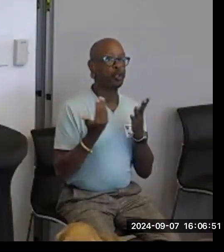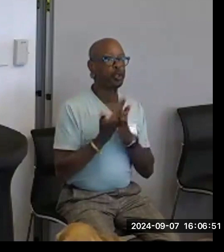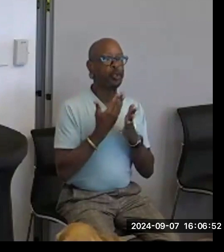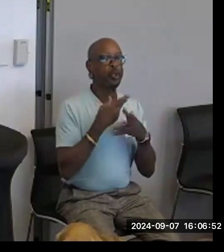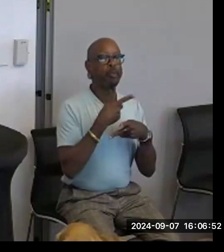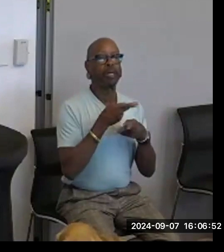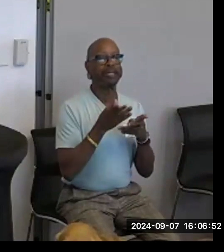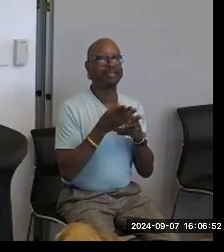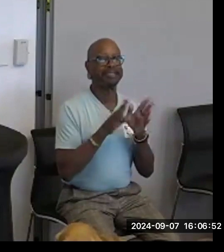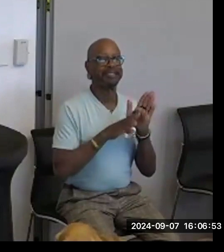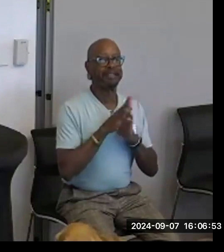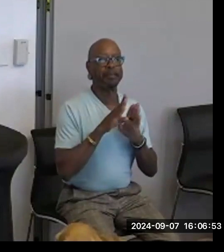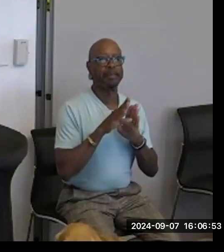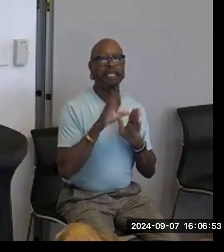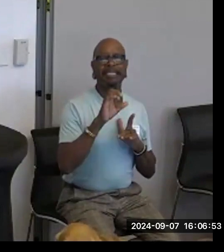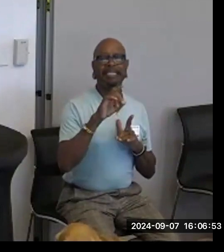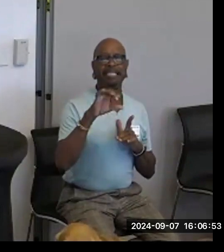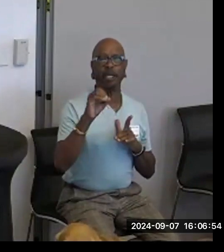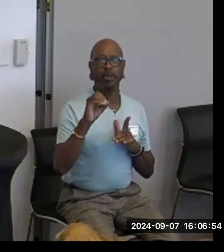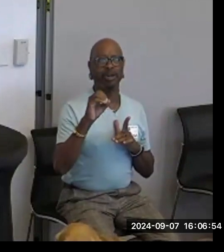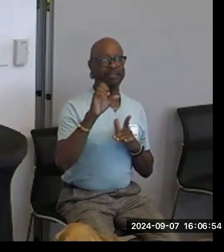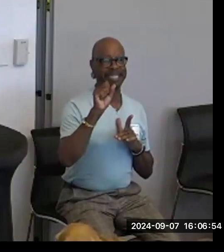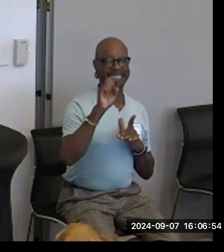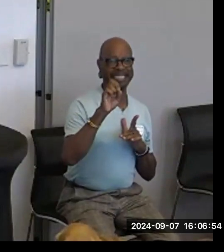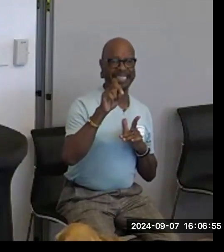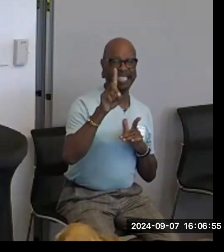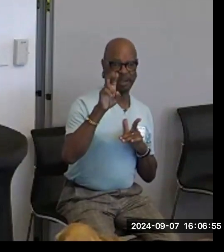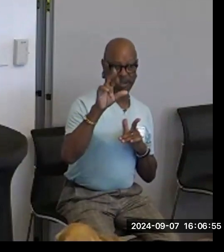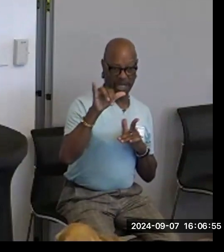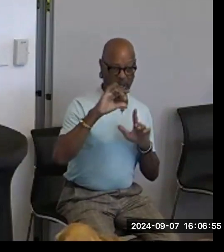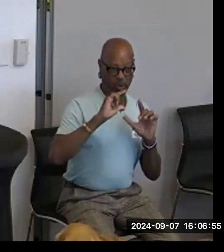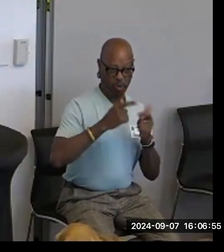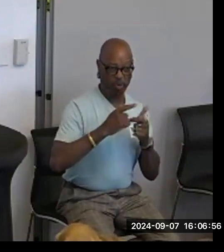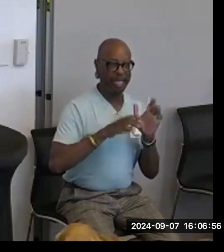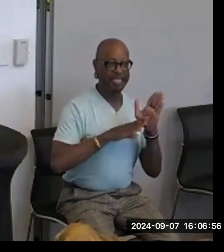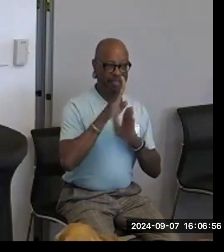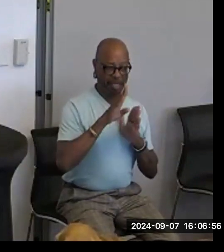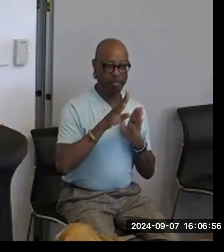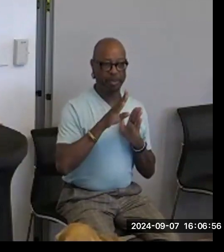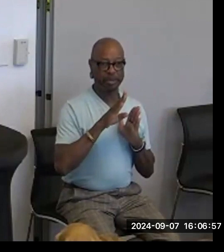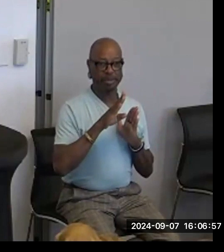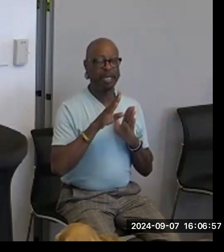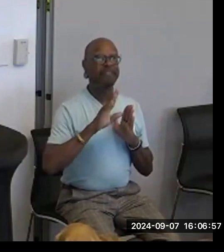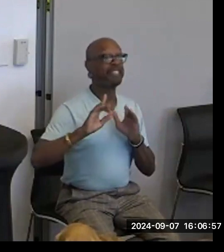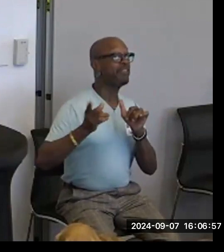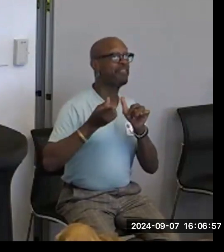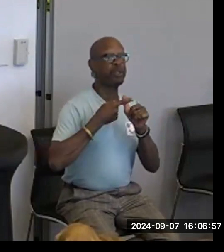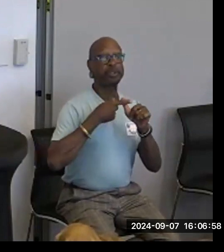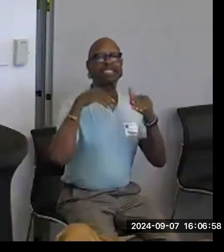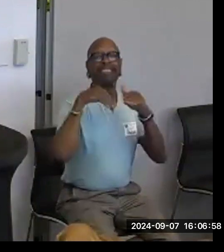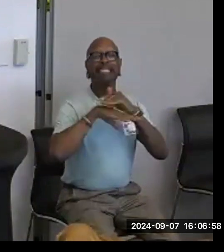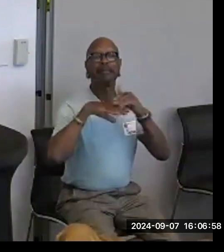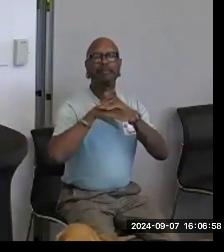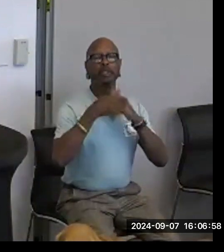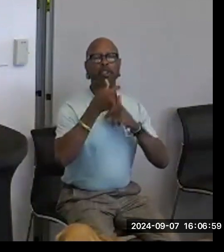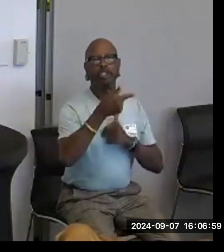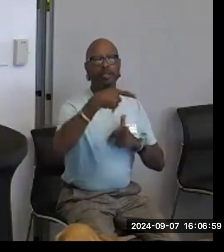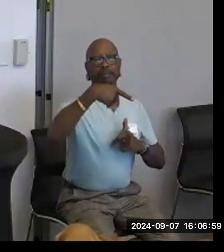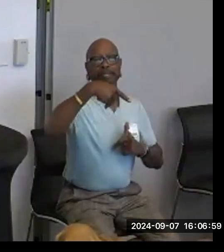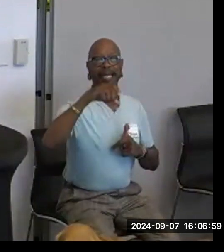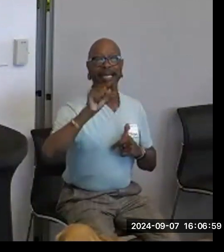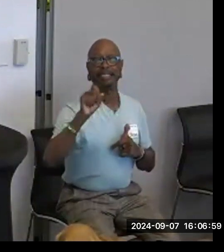the founder and CEO of Sendero Group, developers of the first accessible GPS. He's